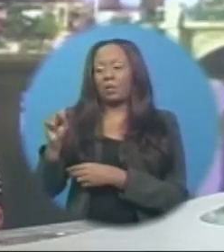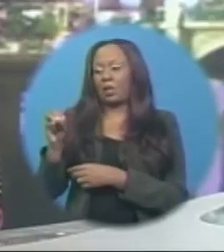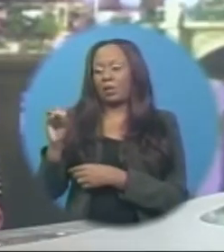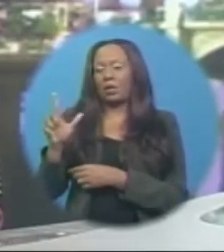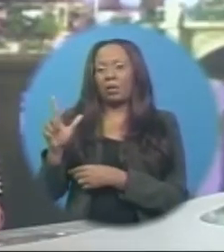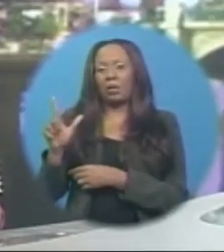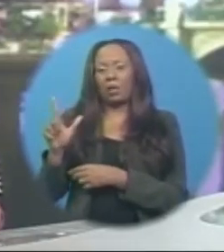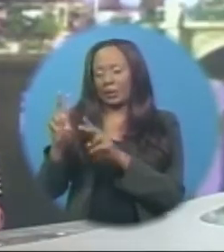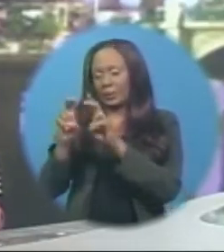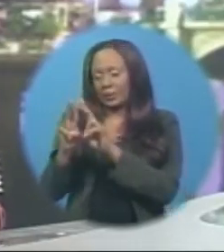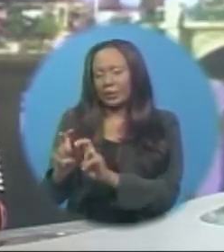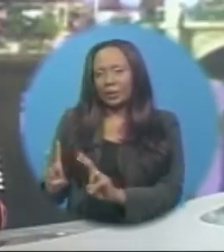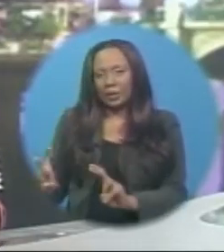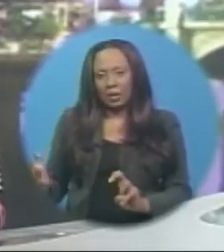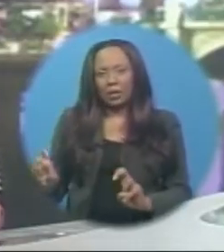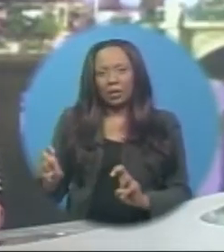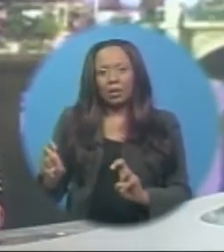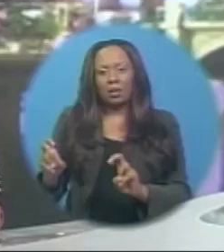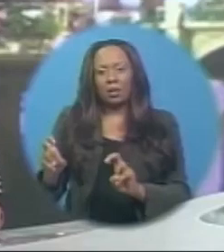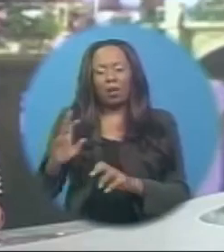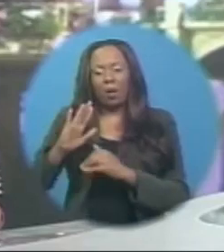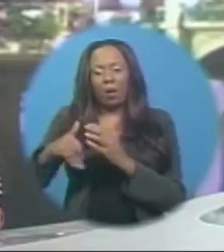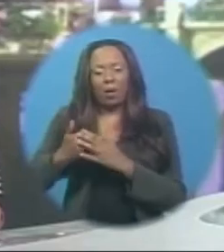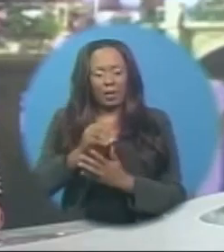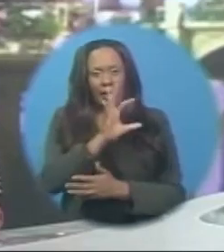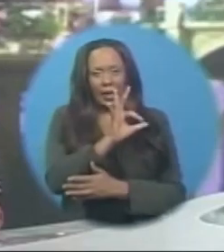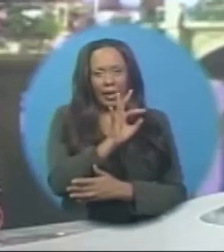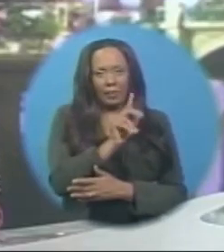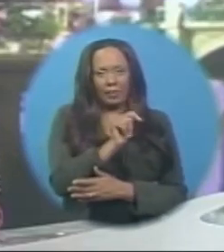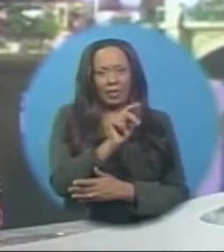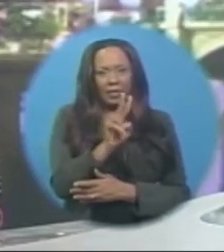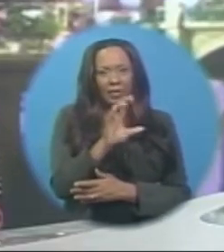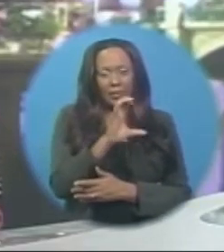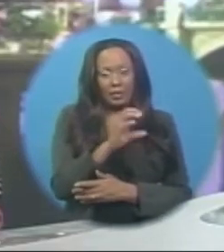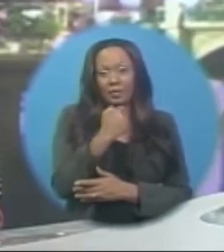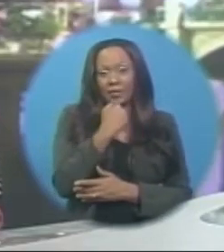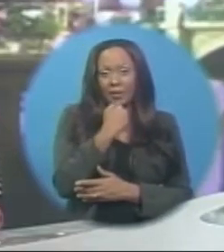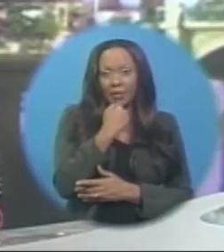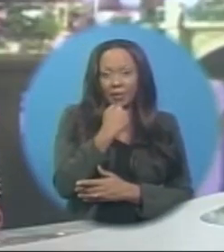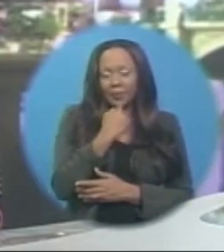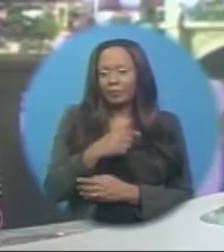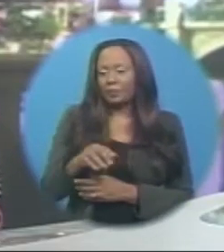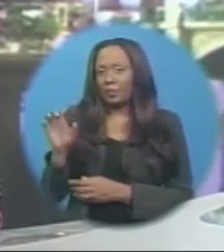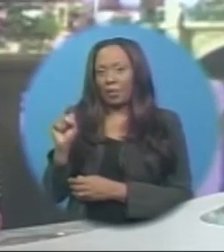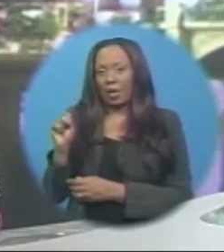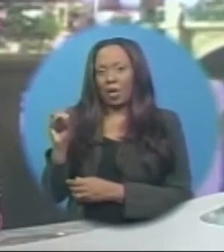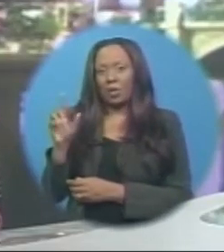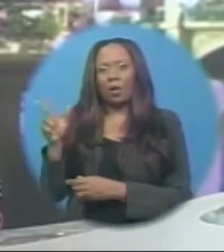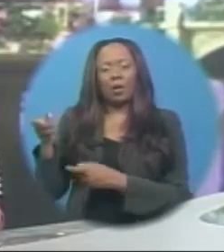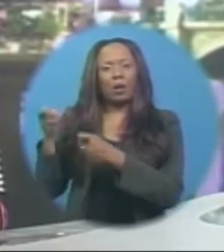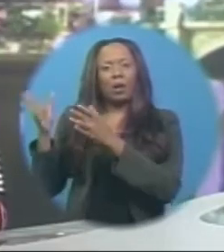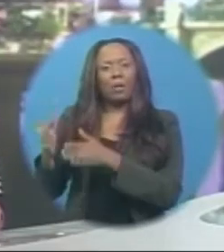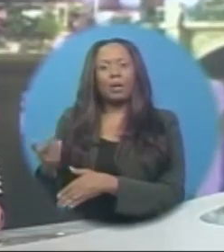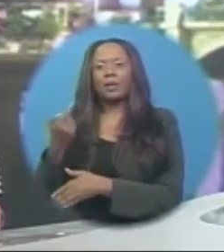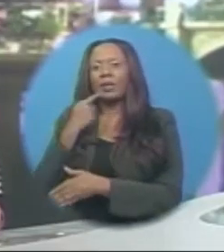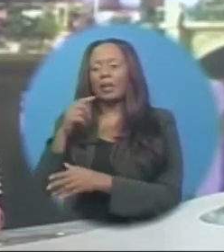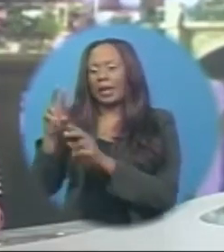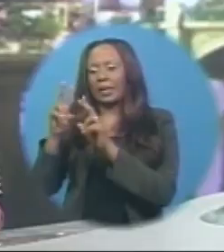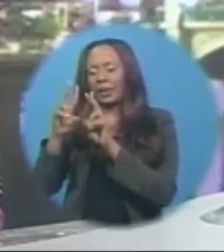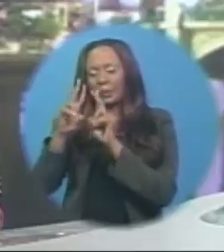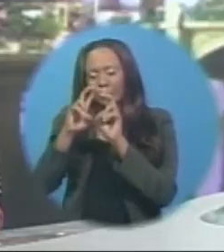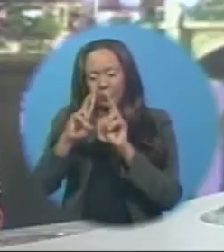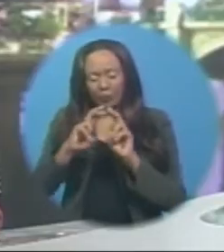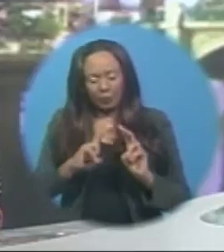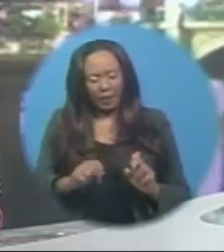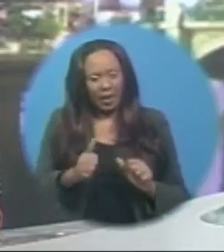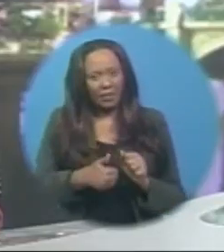of the FTC's assessment. That's according to SOL Caribbean's regional manager for the Eastern Caribbean, Roger Bryan. Responding to questions